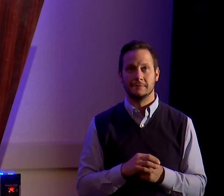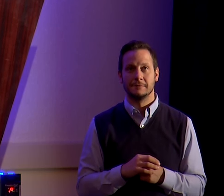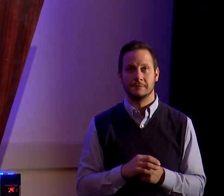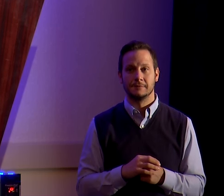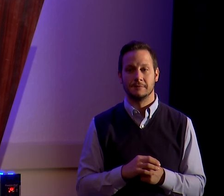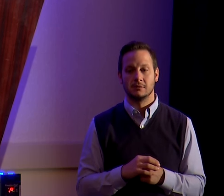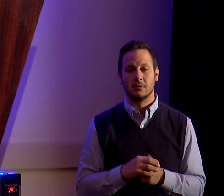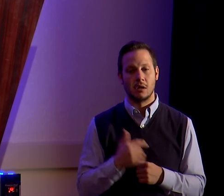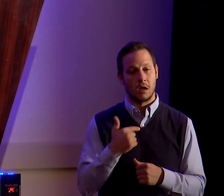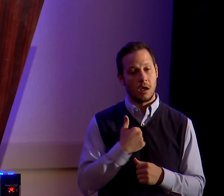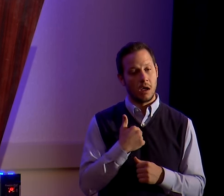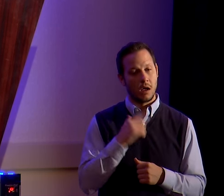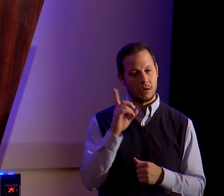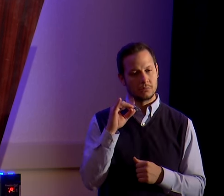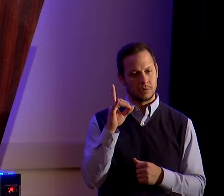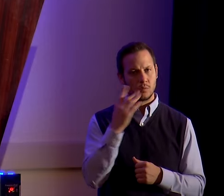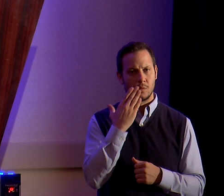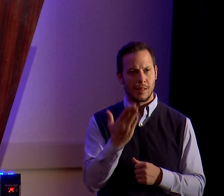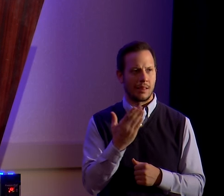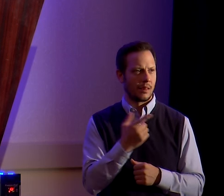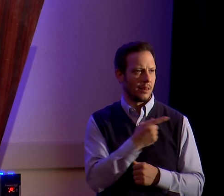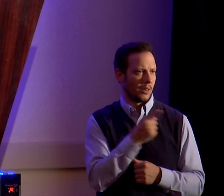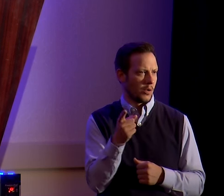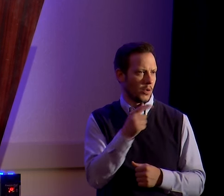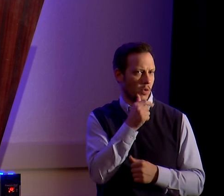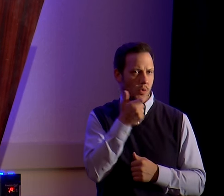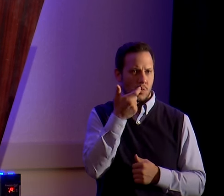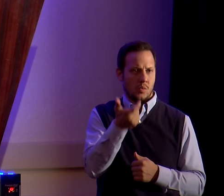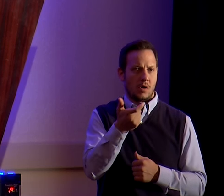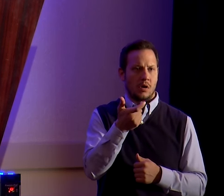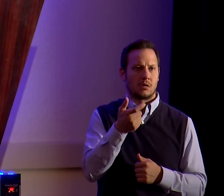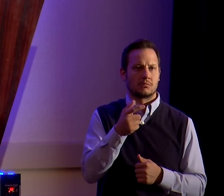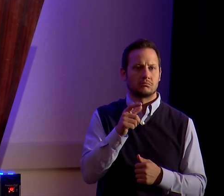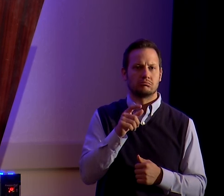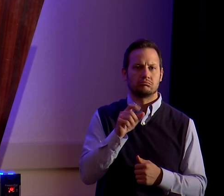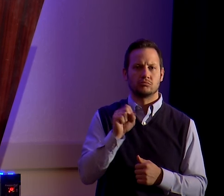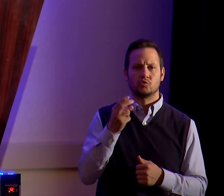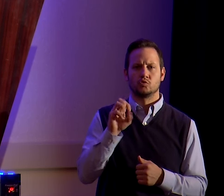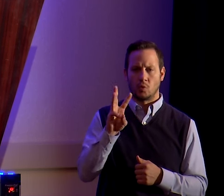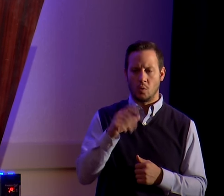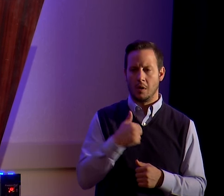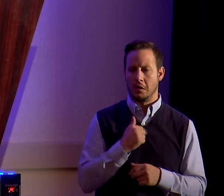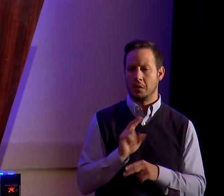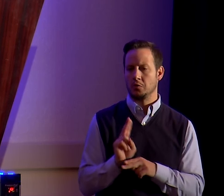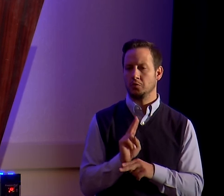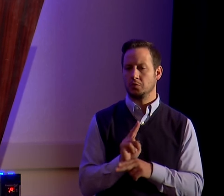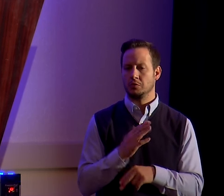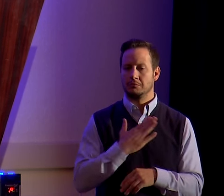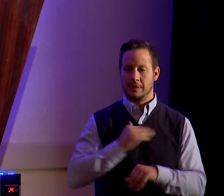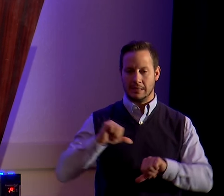and I did quite well. Those of you who saw the show know that, you know, I used my